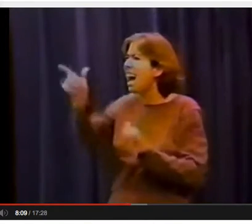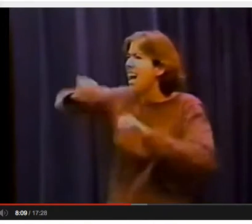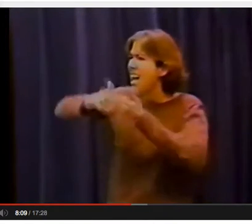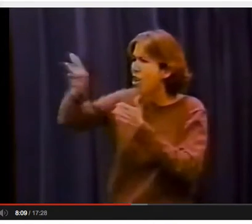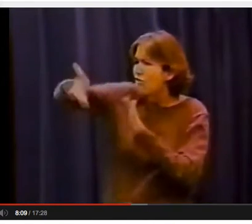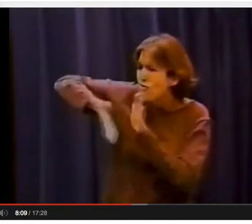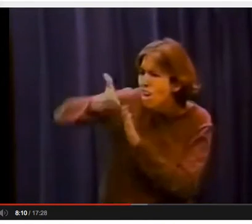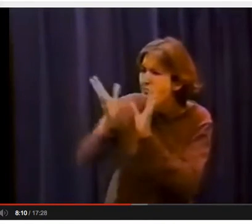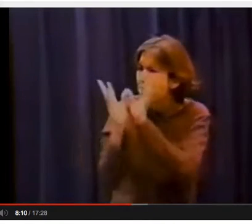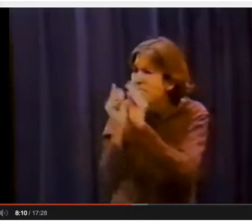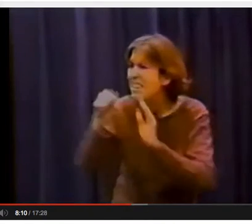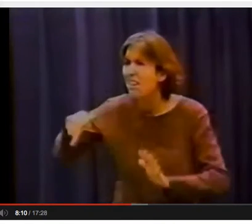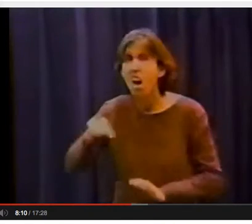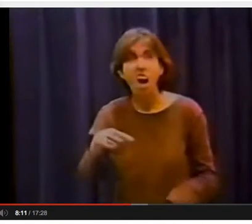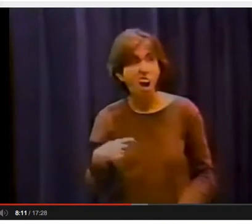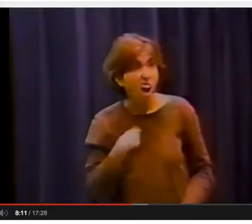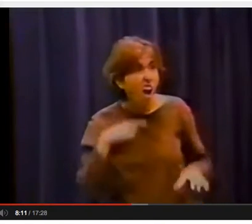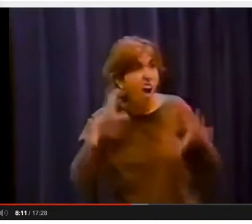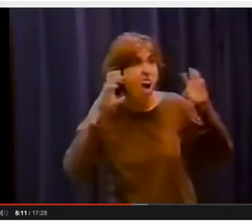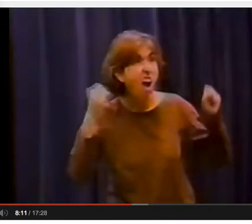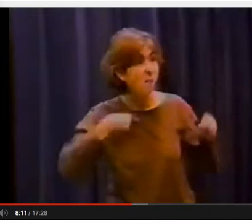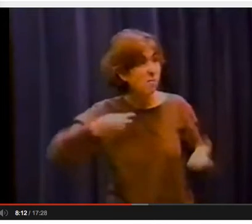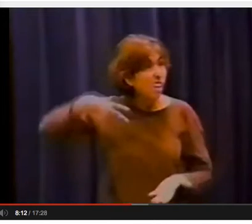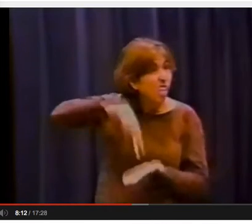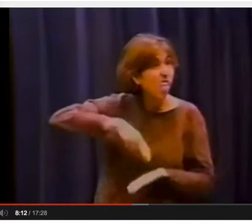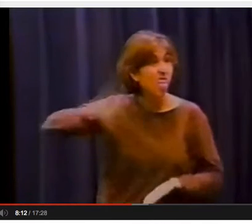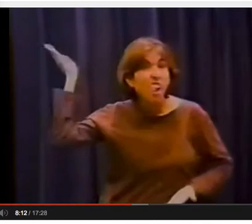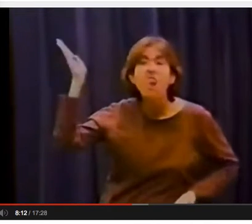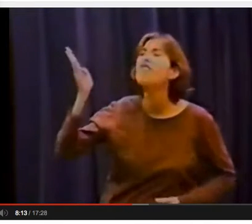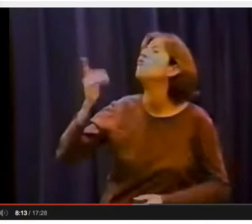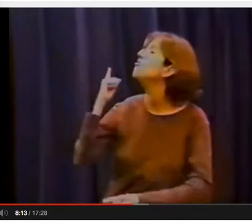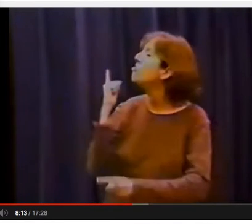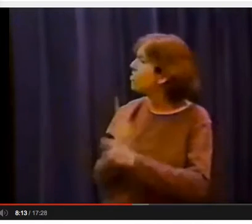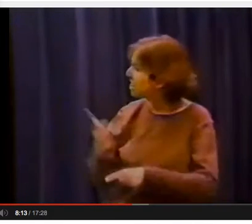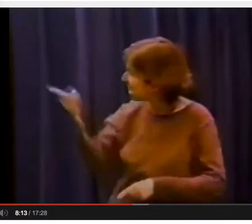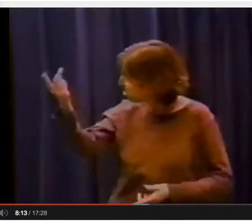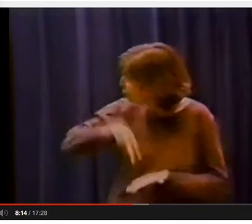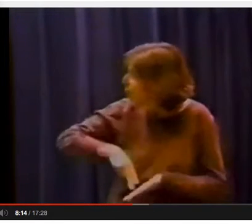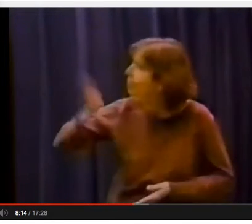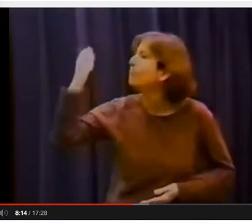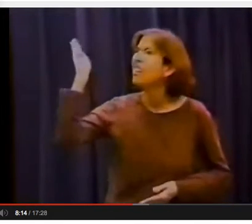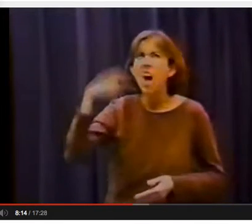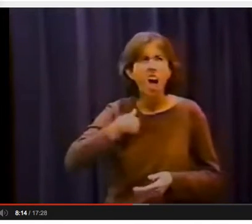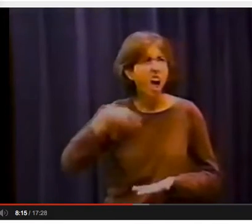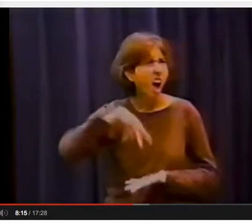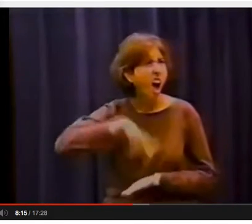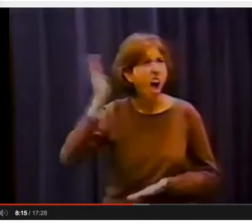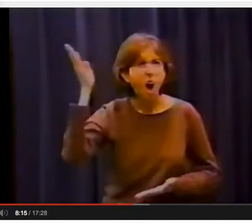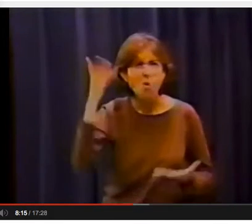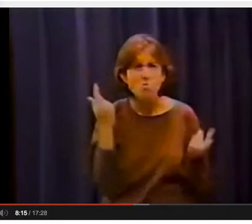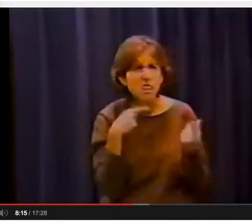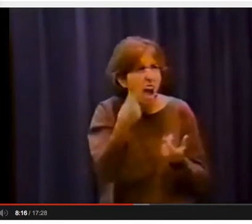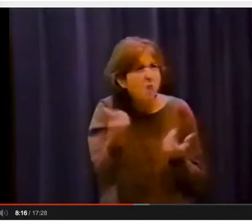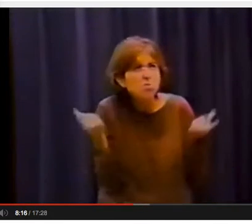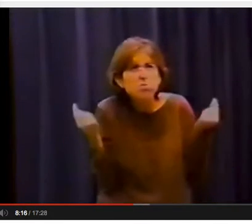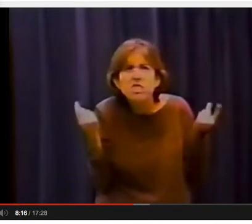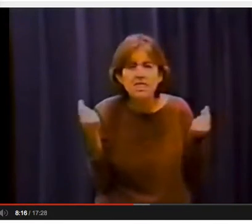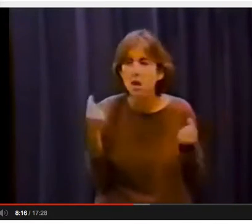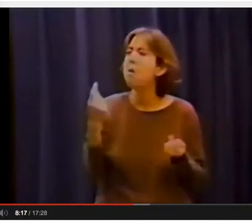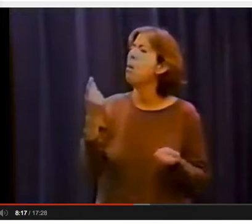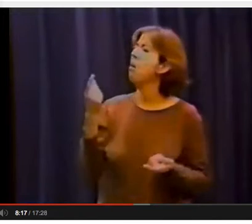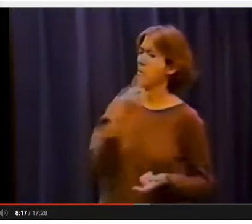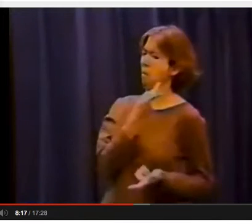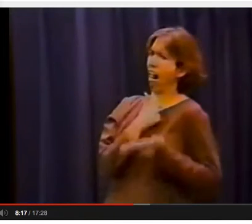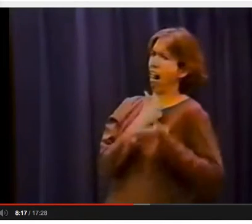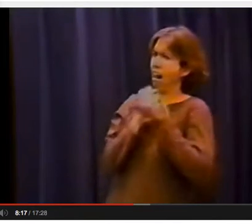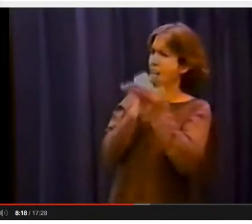our group. So they had to figure out how to run a meeting and, lecture and all that stuff. And they were like,